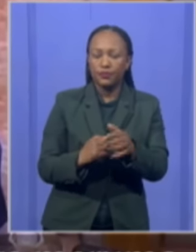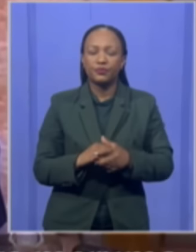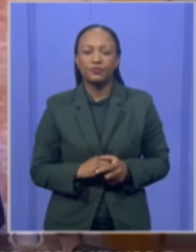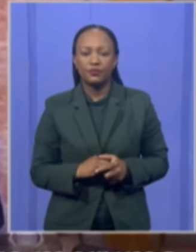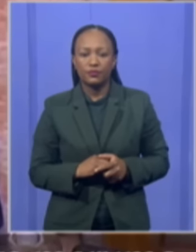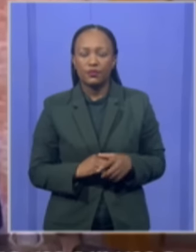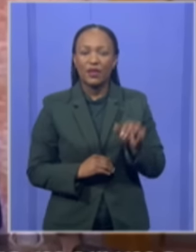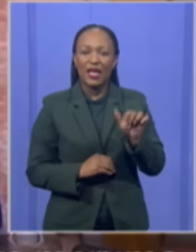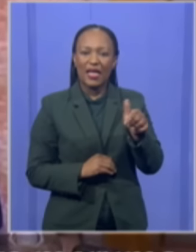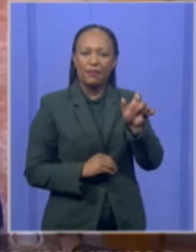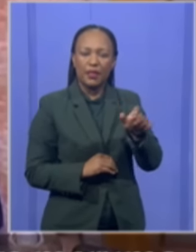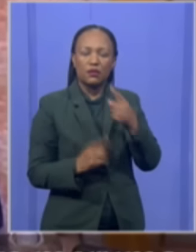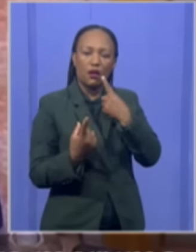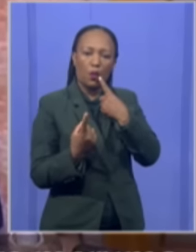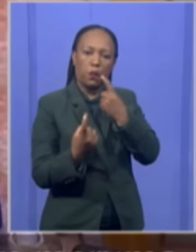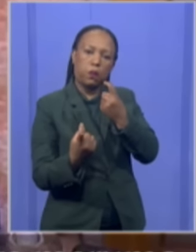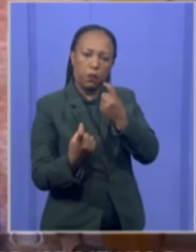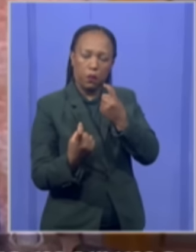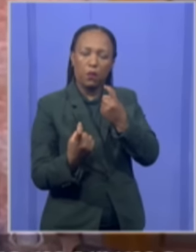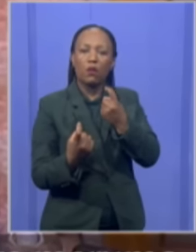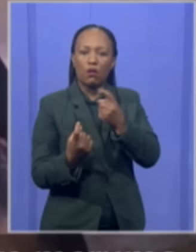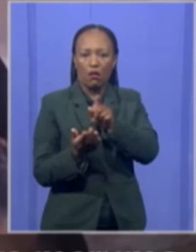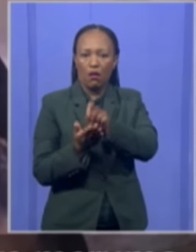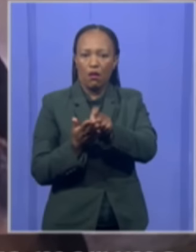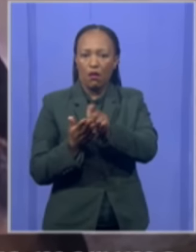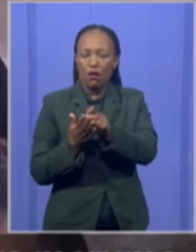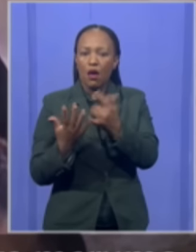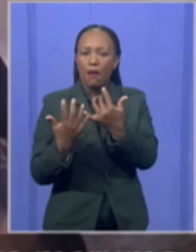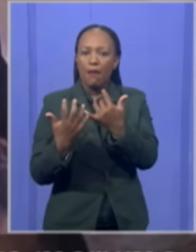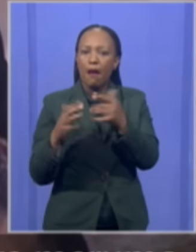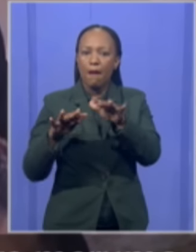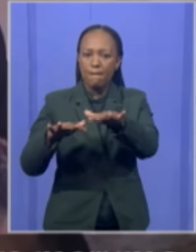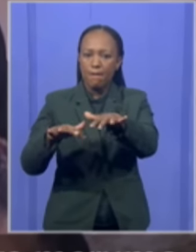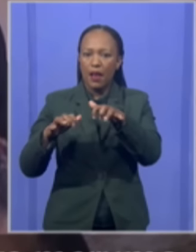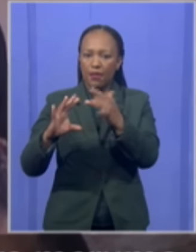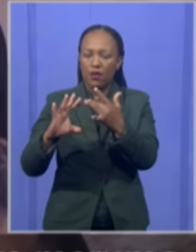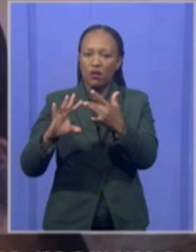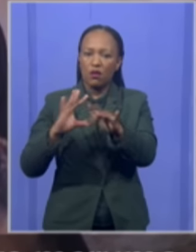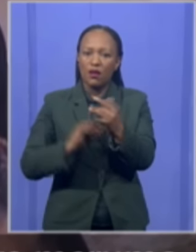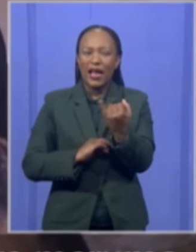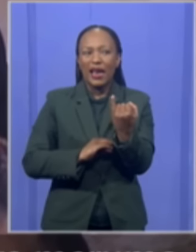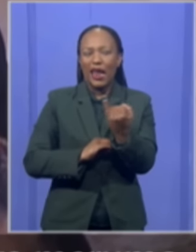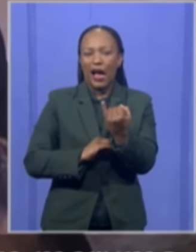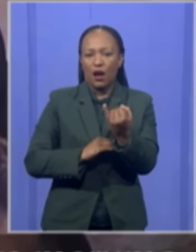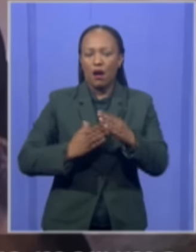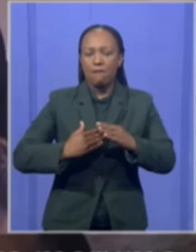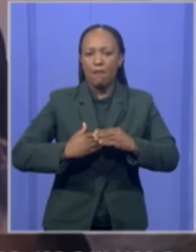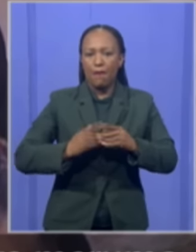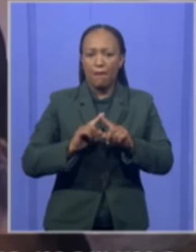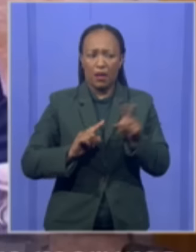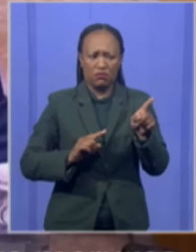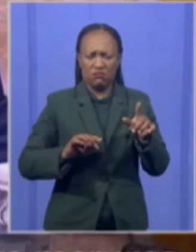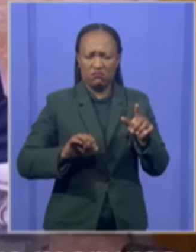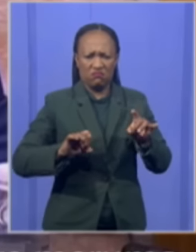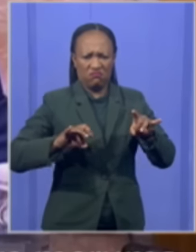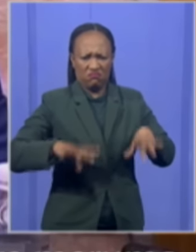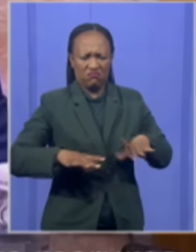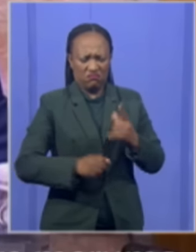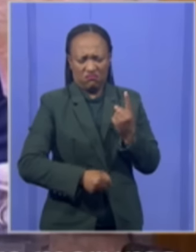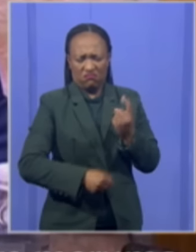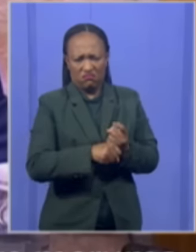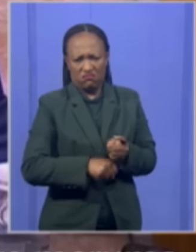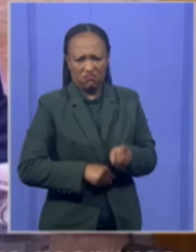ya palamente go utulla gore o go ka gokeditše gore a dire o kare ke leloko la panele yeo e fela yena a gana. As a young